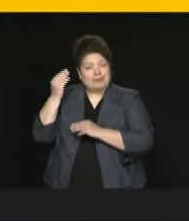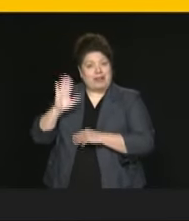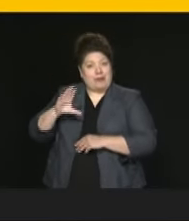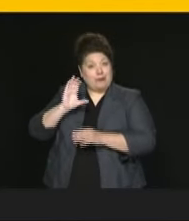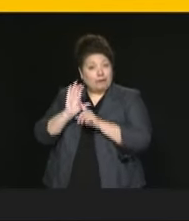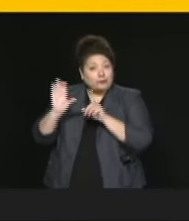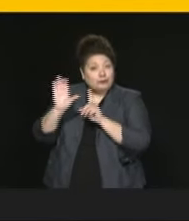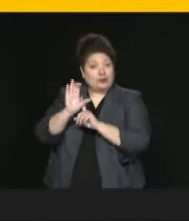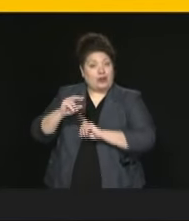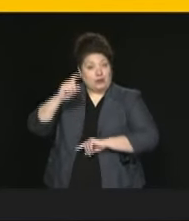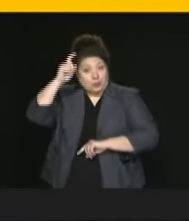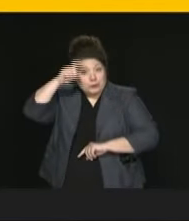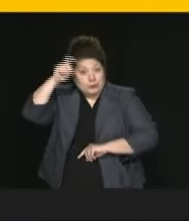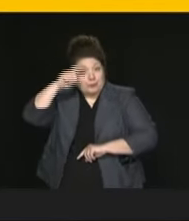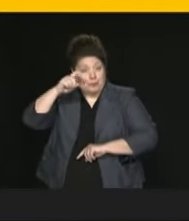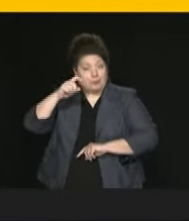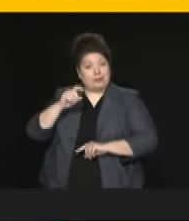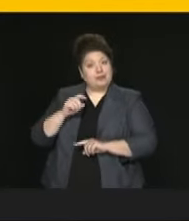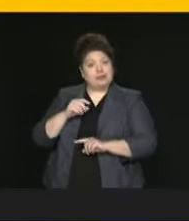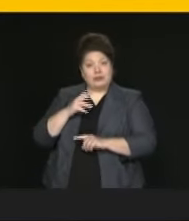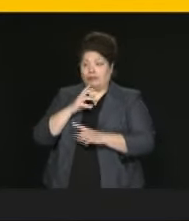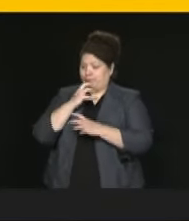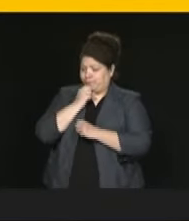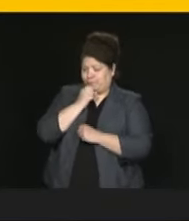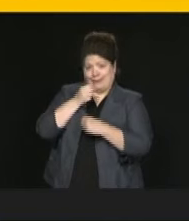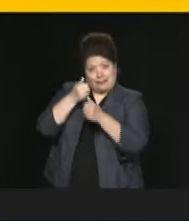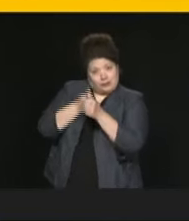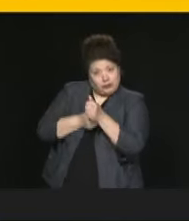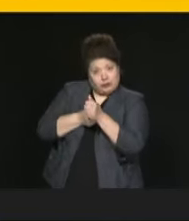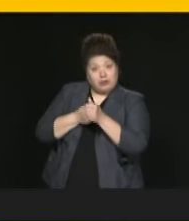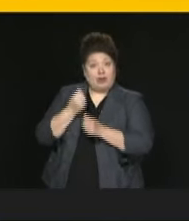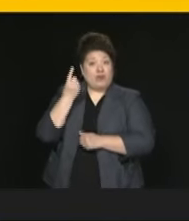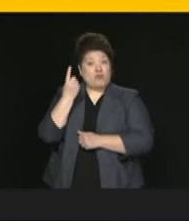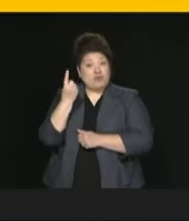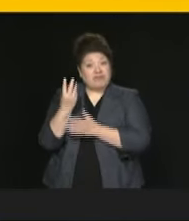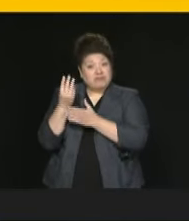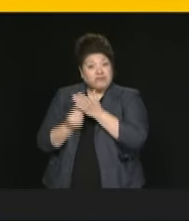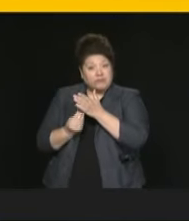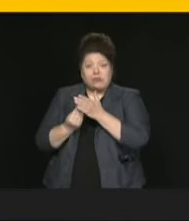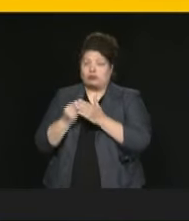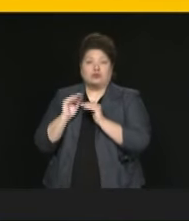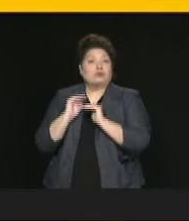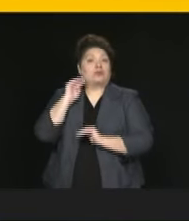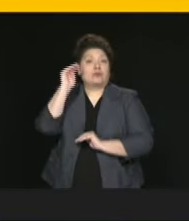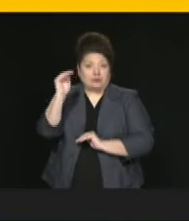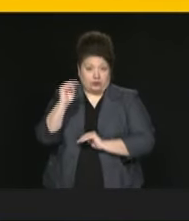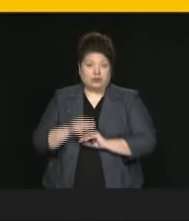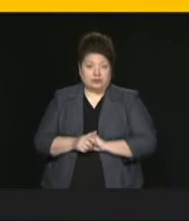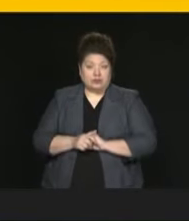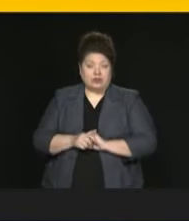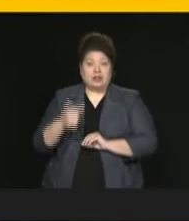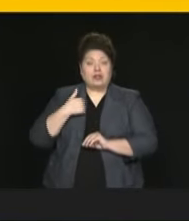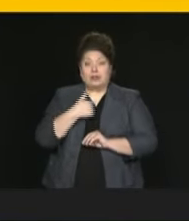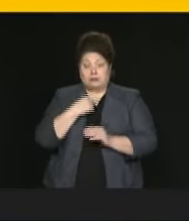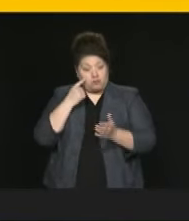Each loss is one too many, but the scale and impact on our seniors as a whole